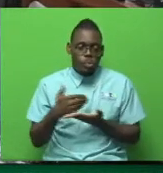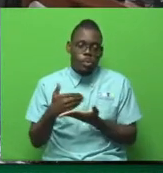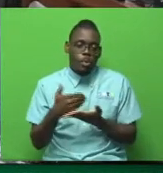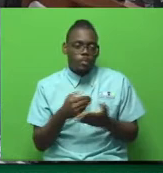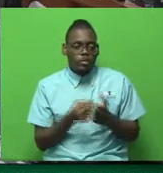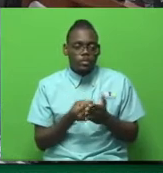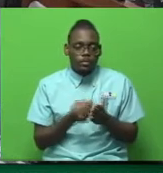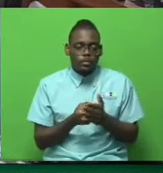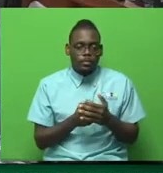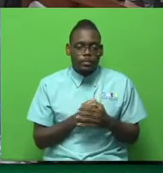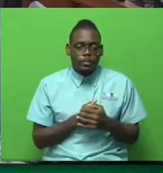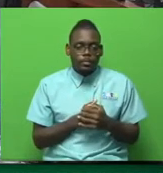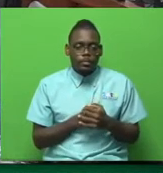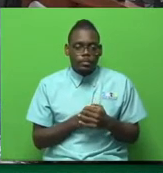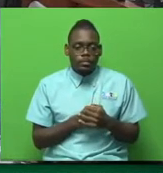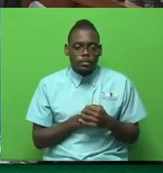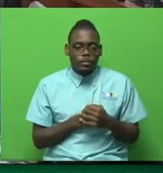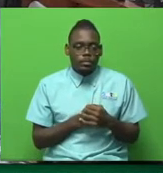please